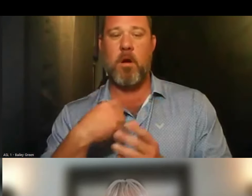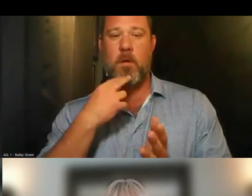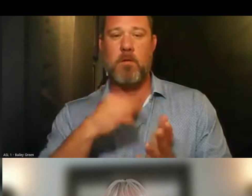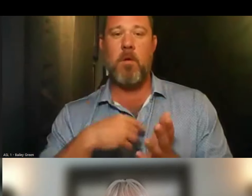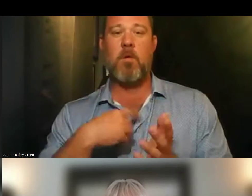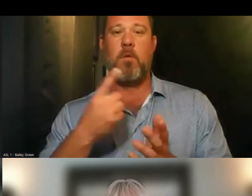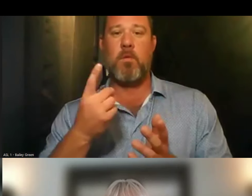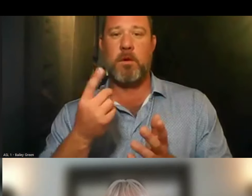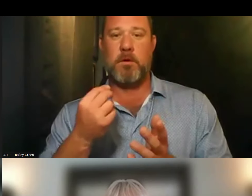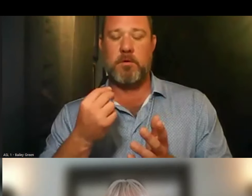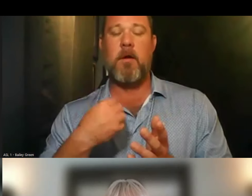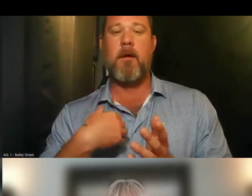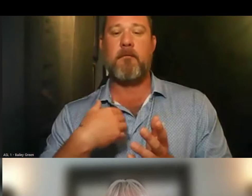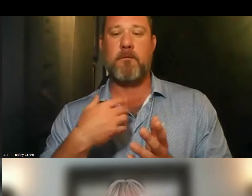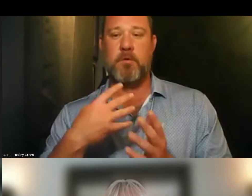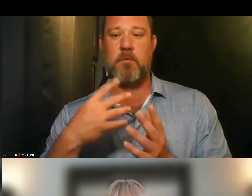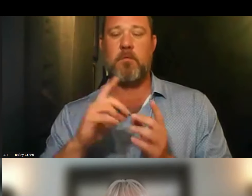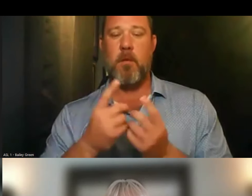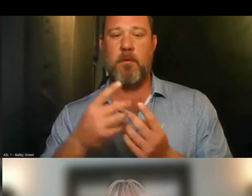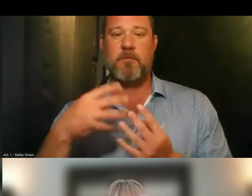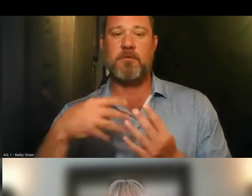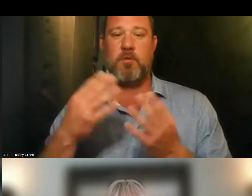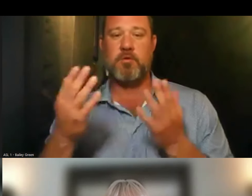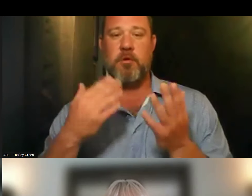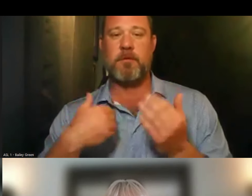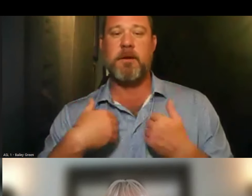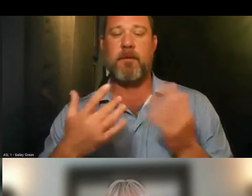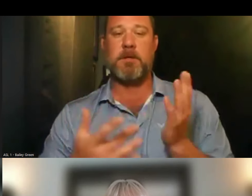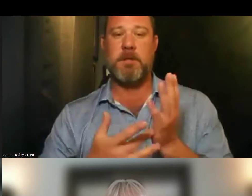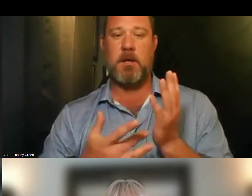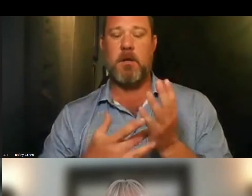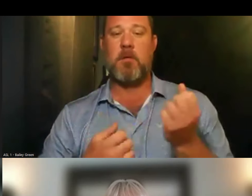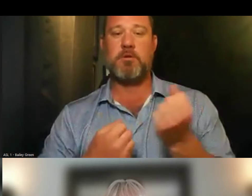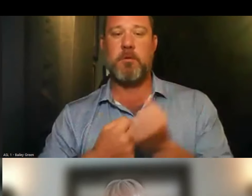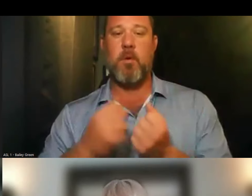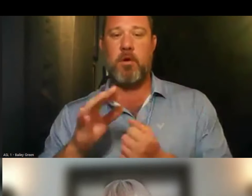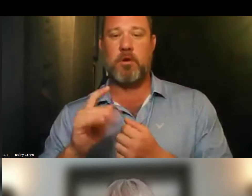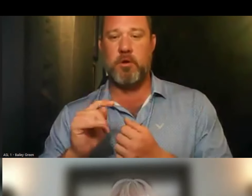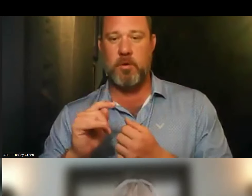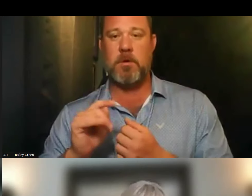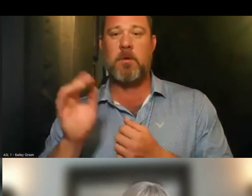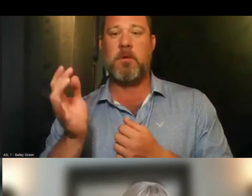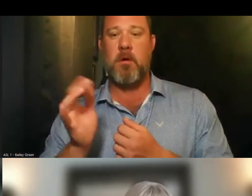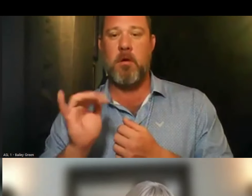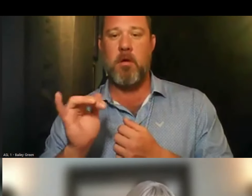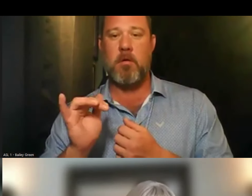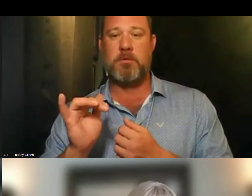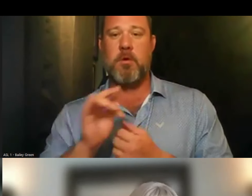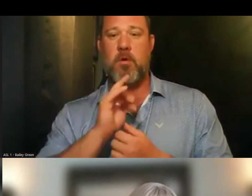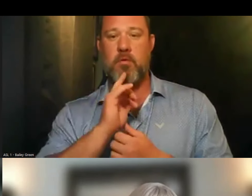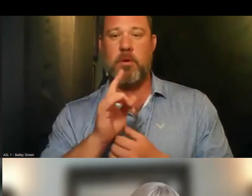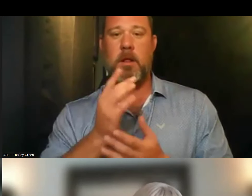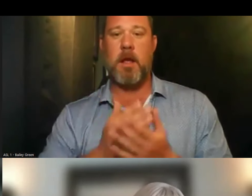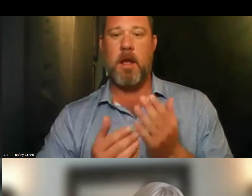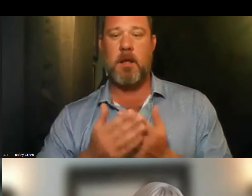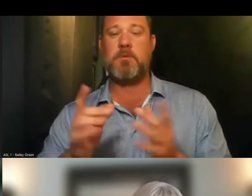we do at the Department of Social Services have a technical support unit that is also really hands-on